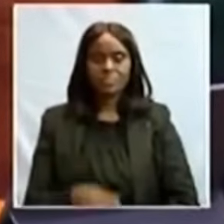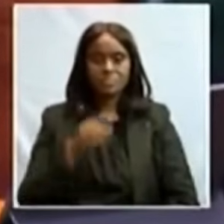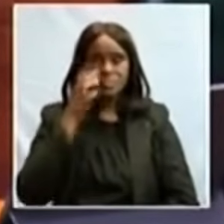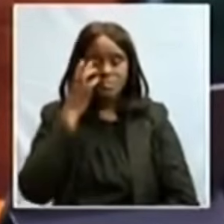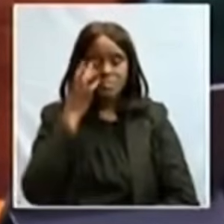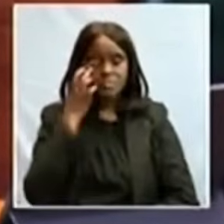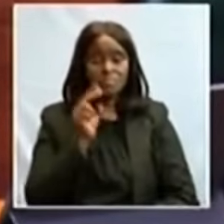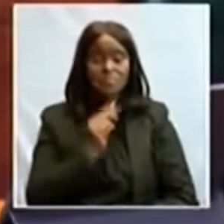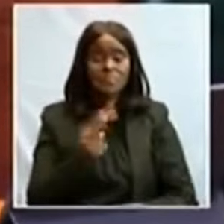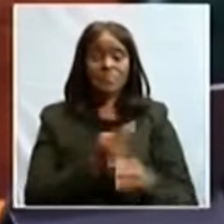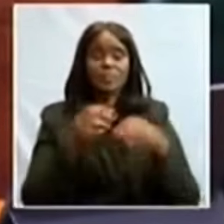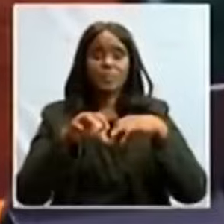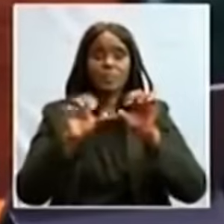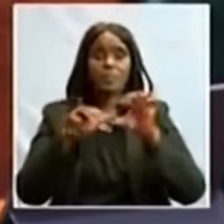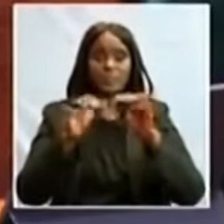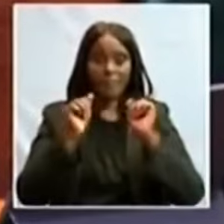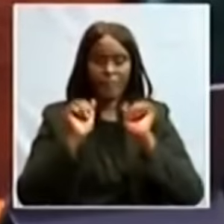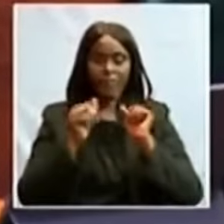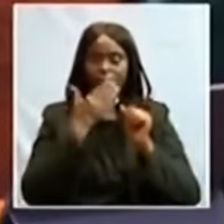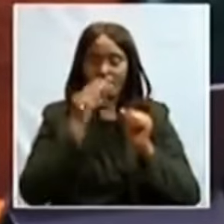Let's make progress.